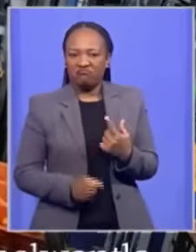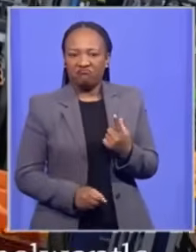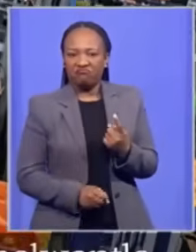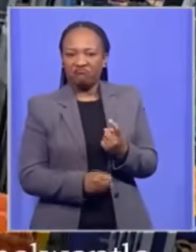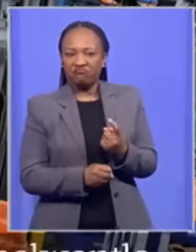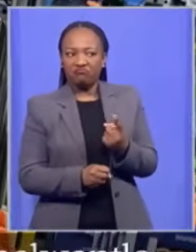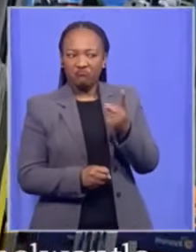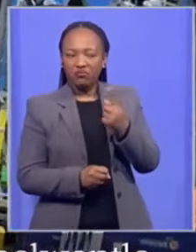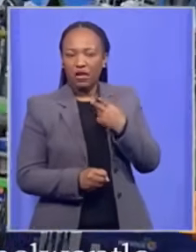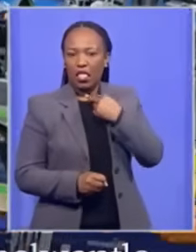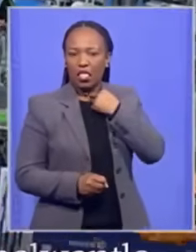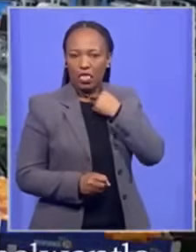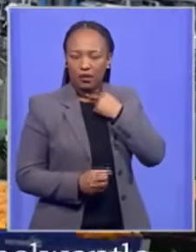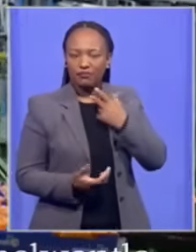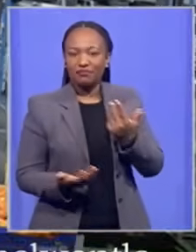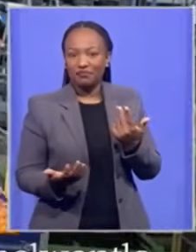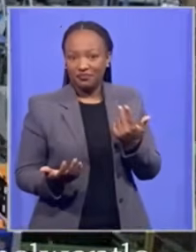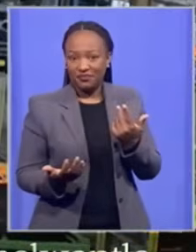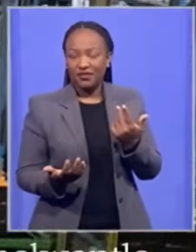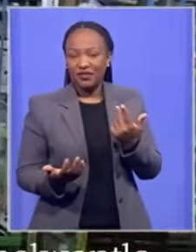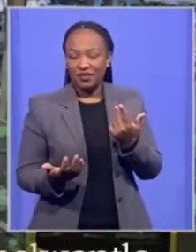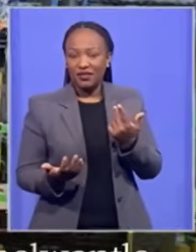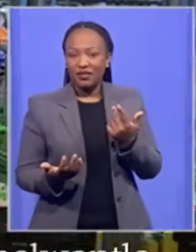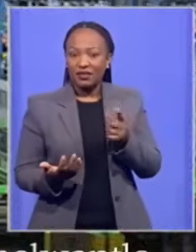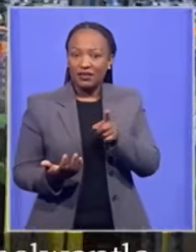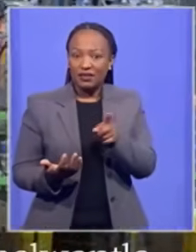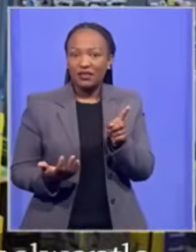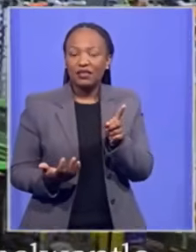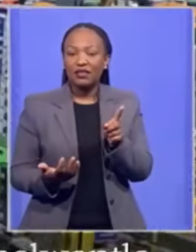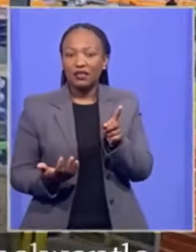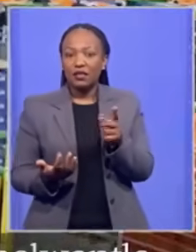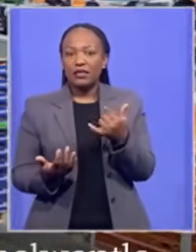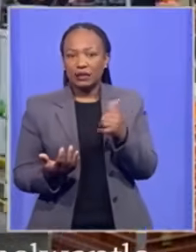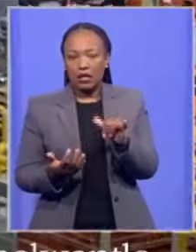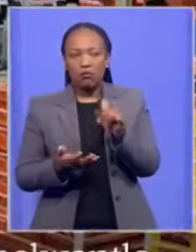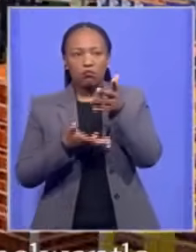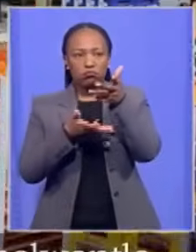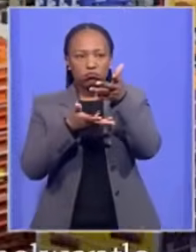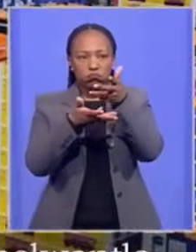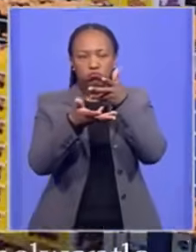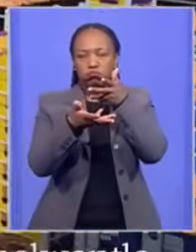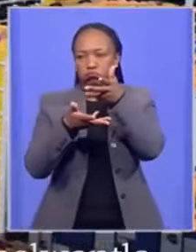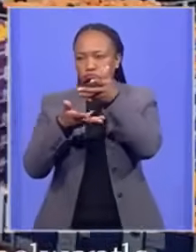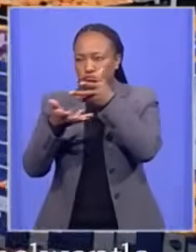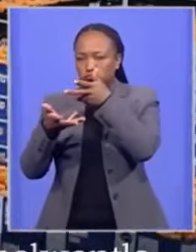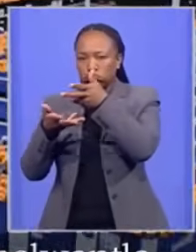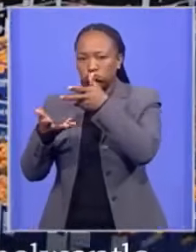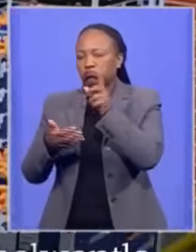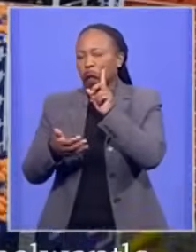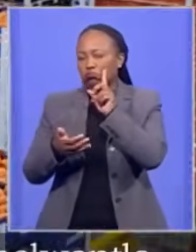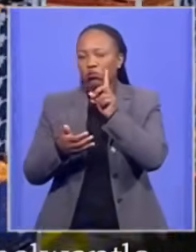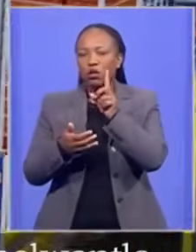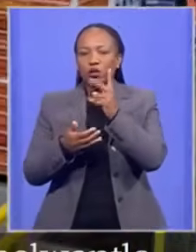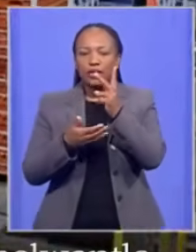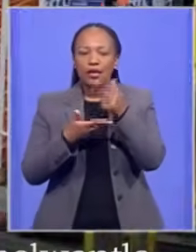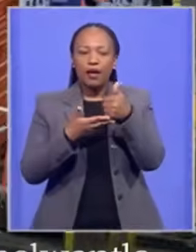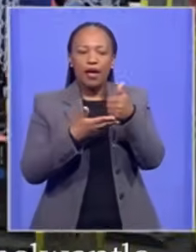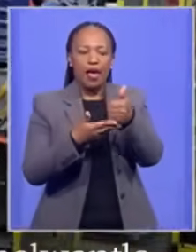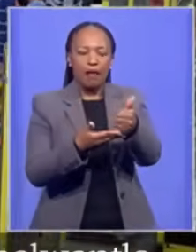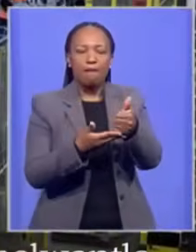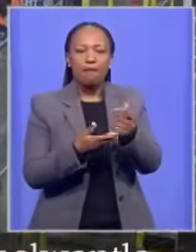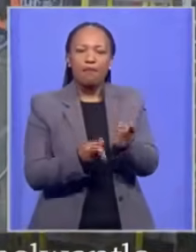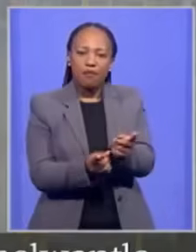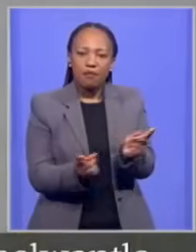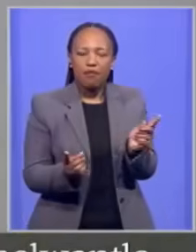mongwe a mabaka re ba thuša ke gore mmušo ba sa le go ba gare ba hlahla lenaneo le le ka go ba thuša gore re tlo ba thuša gore ba ka kgona go dira ba ka